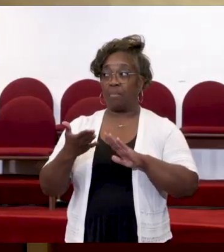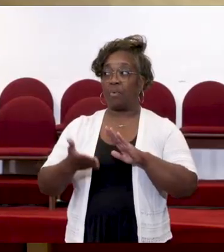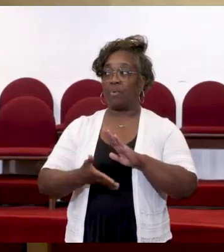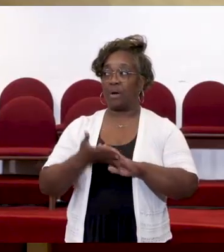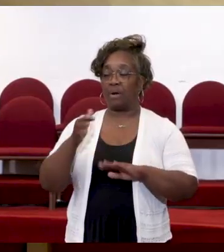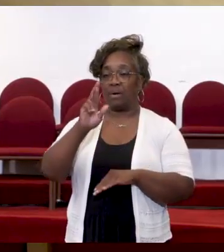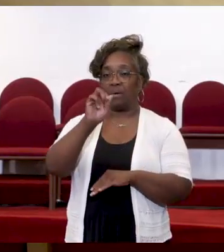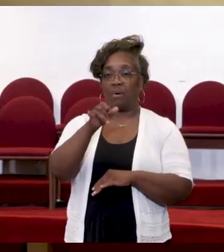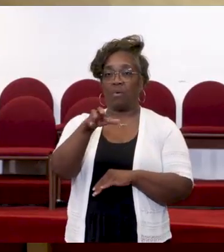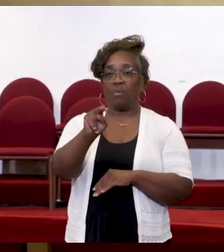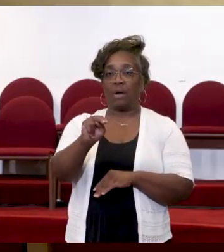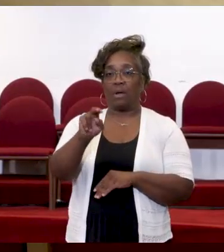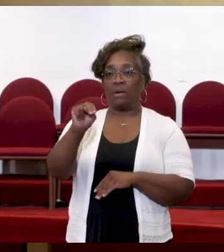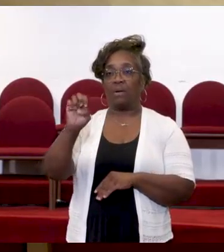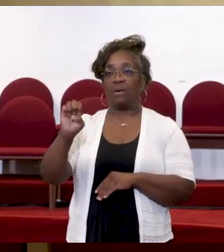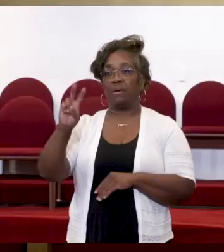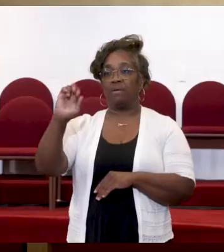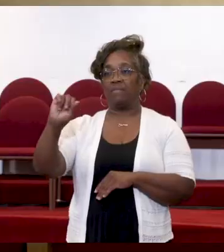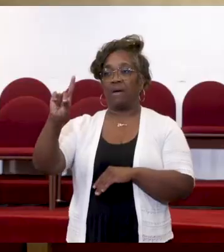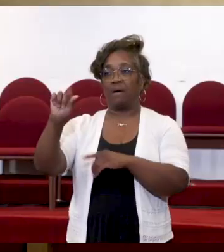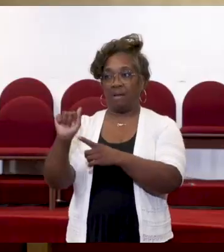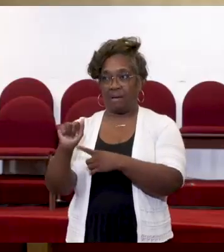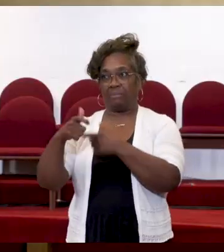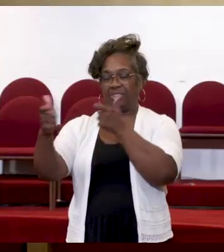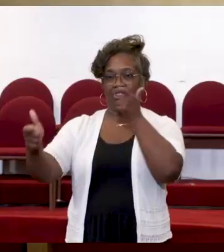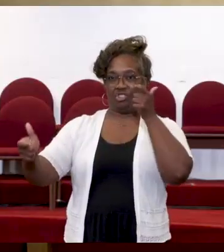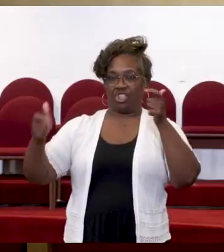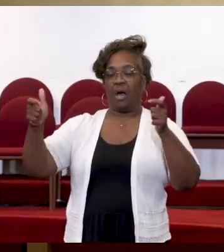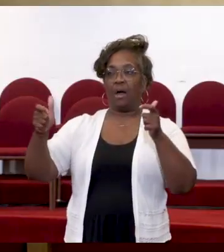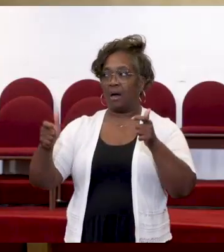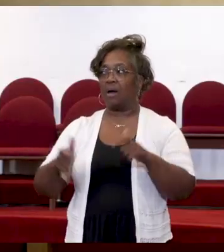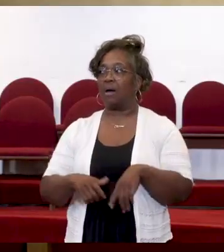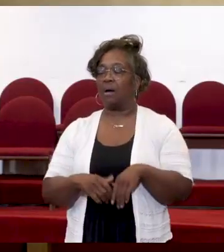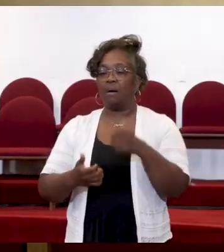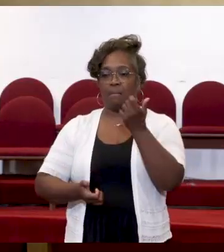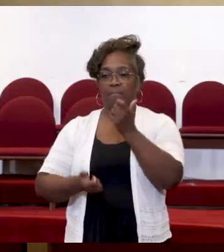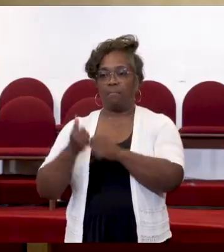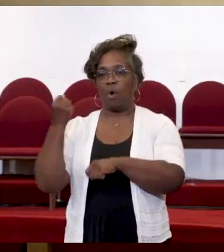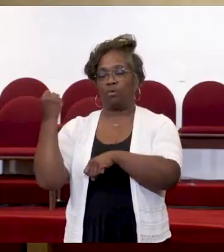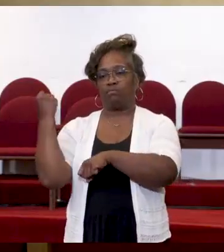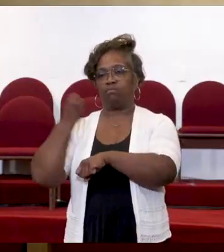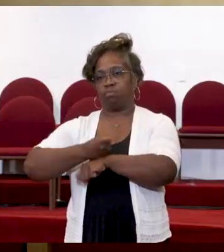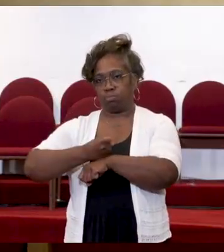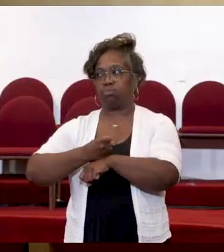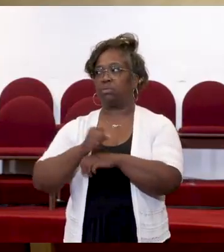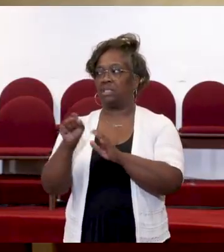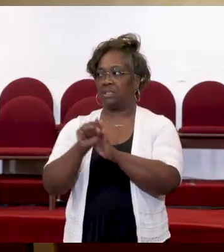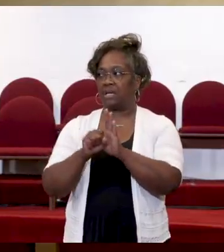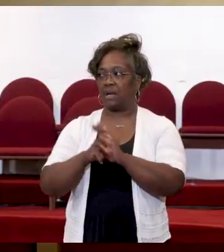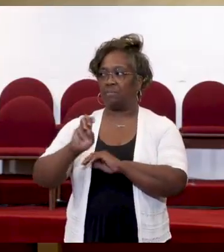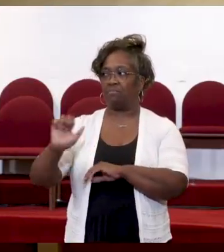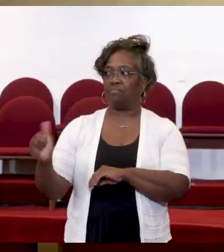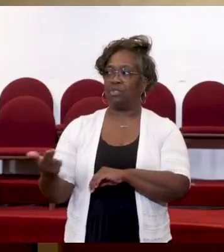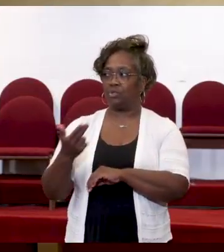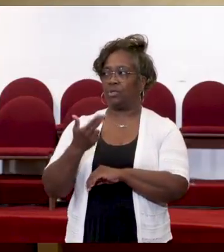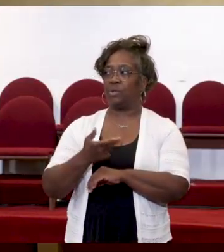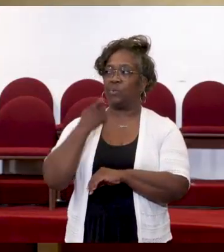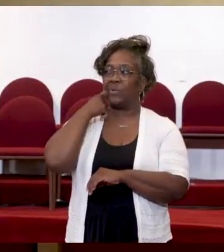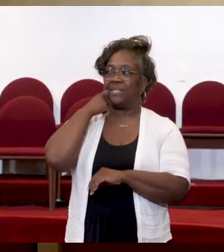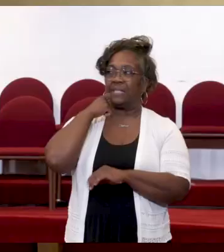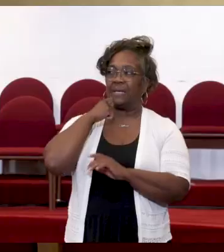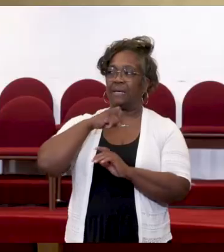in Nevada in a large scale. It was largely shut down by the state of Michigan years ago. Recently has been down